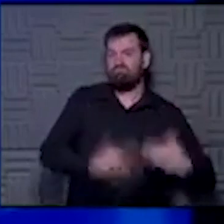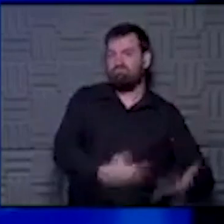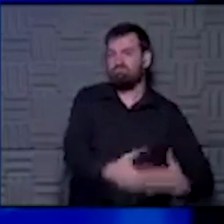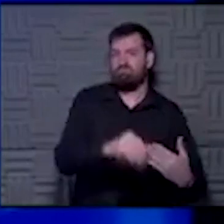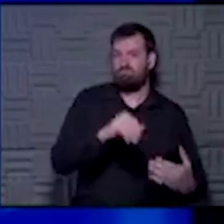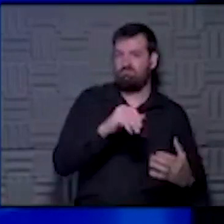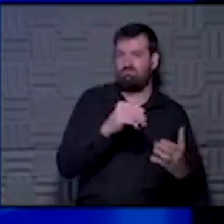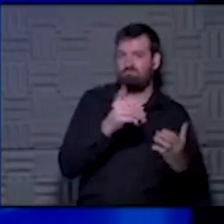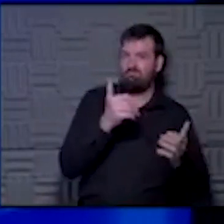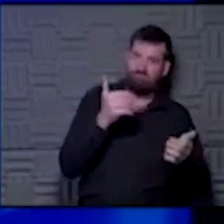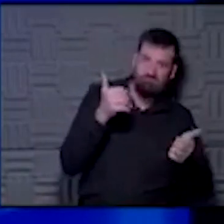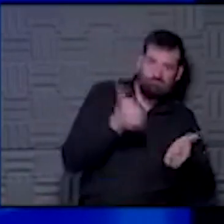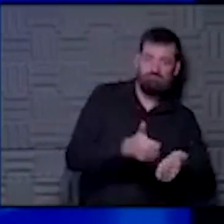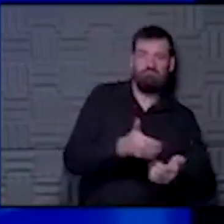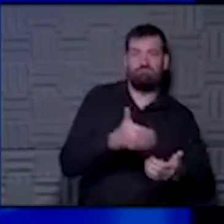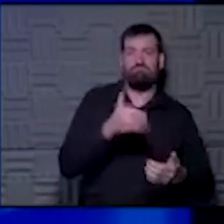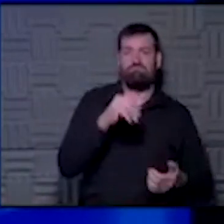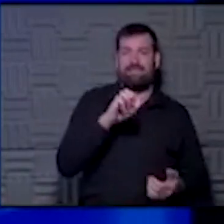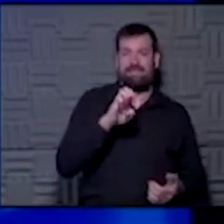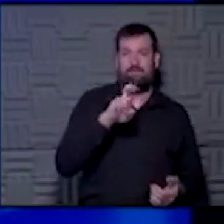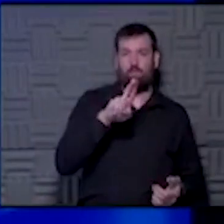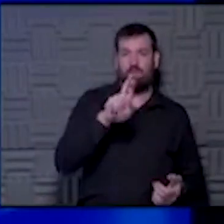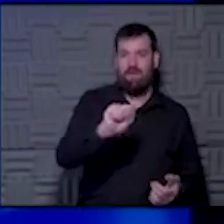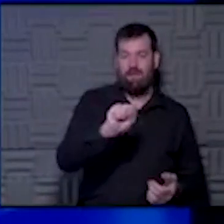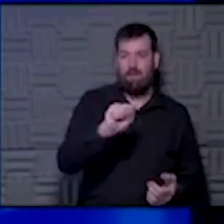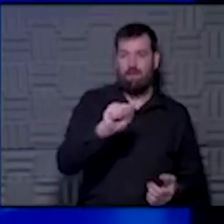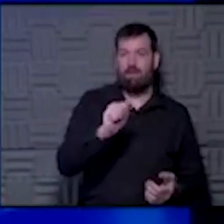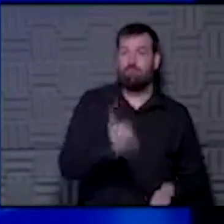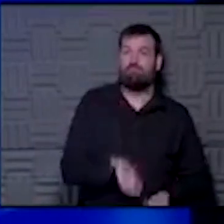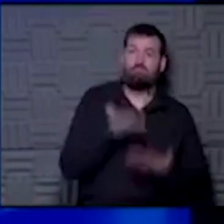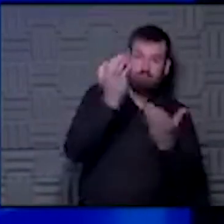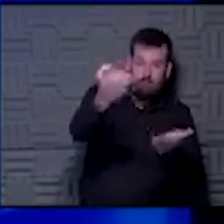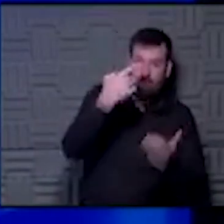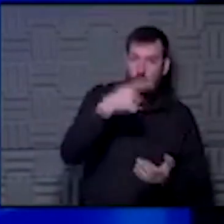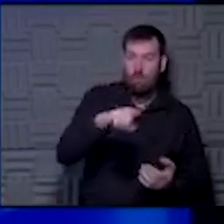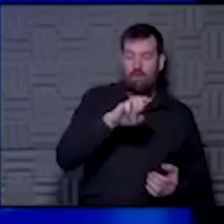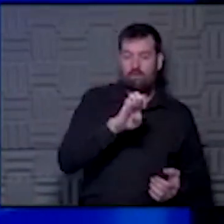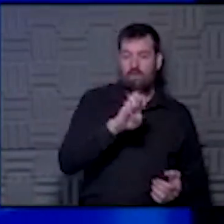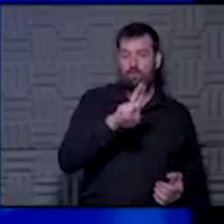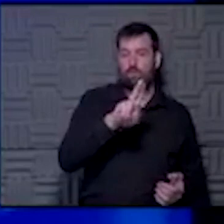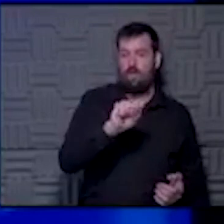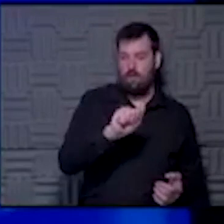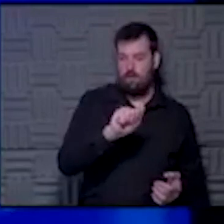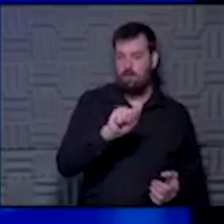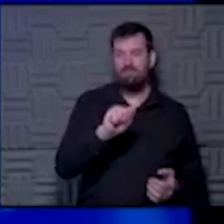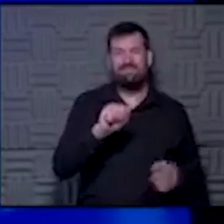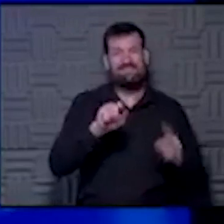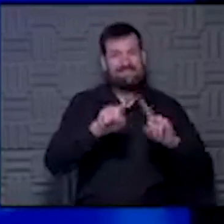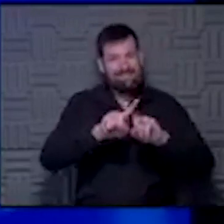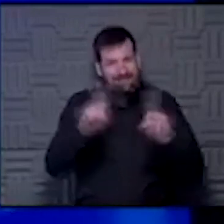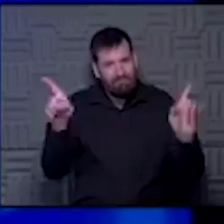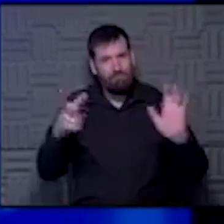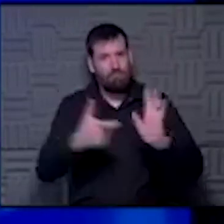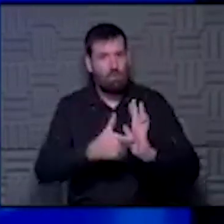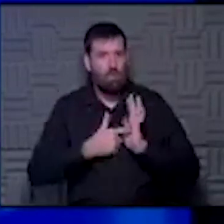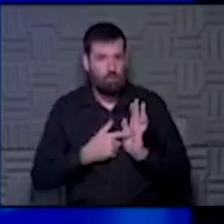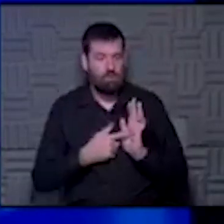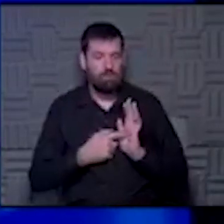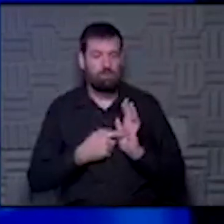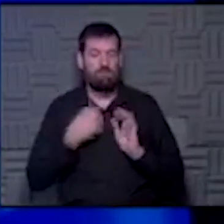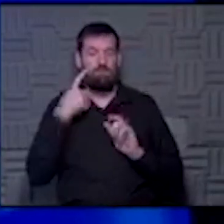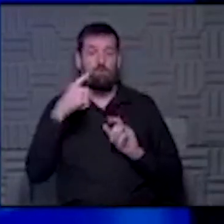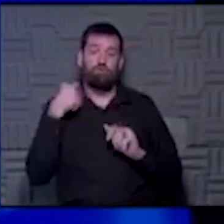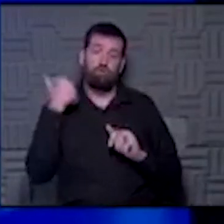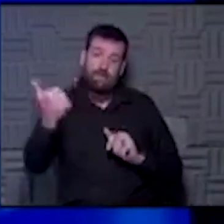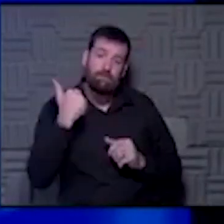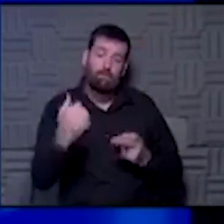or at least EUA submission fairly quickly, have different logistical requirements for transport,